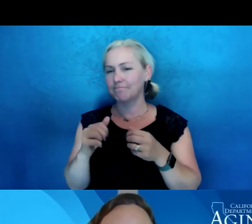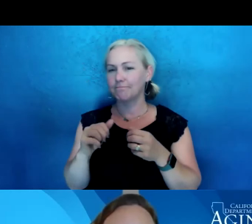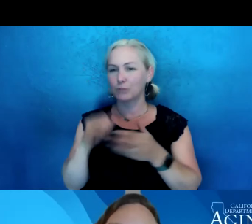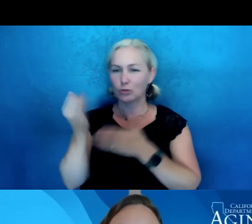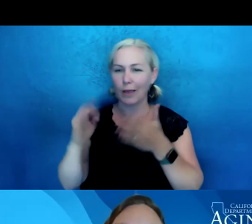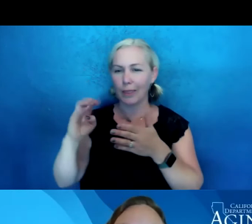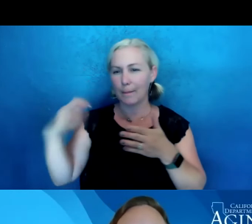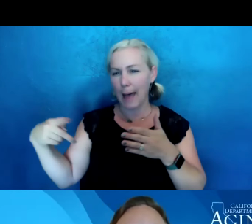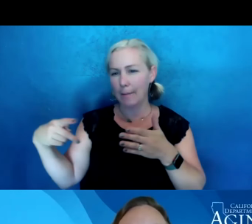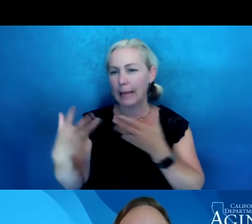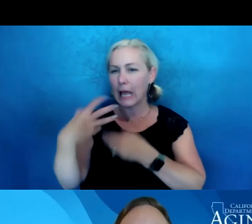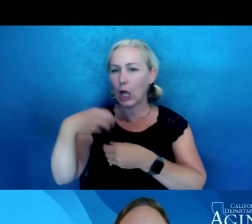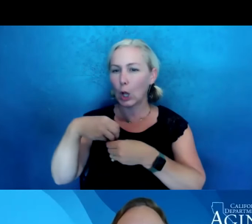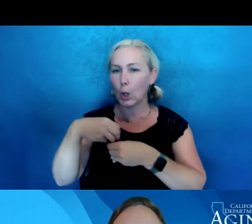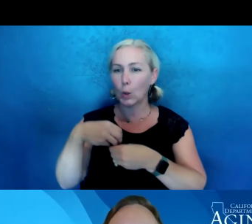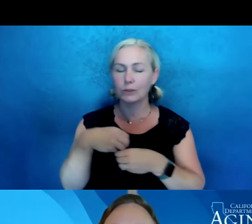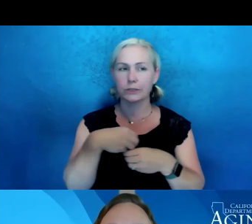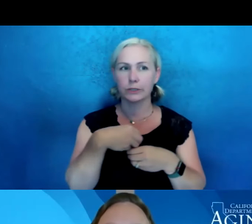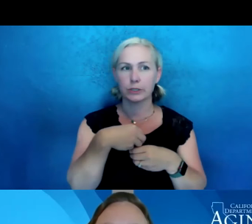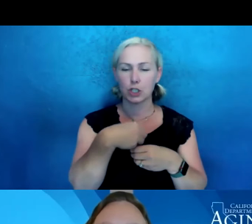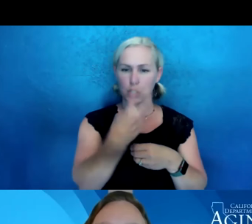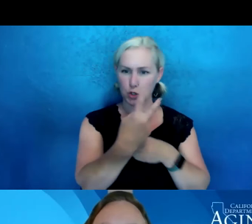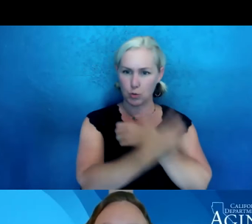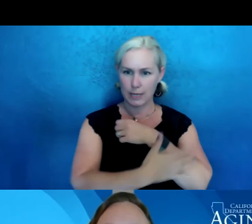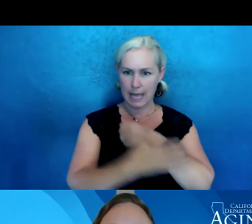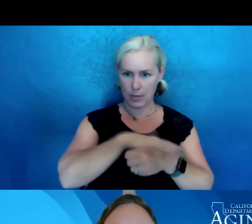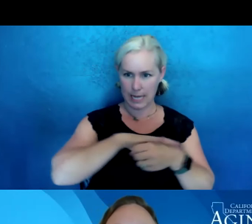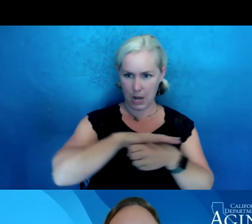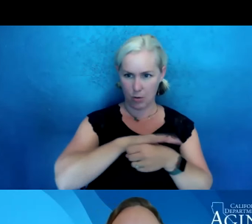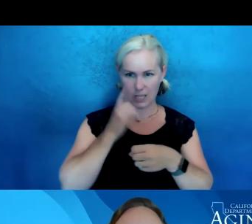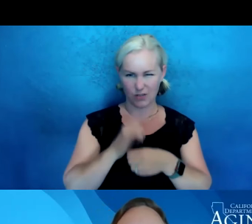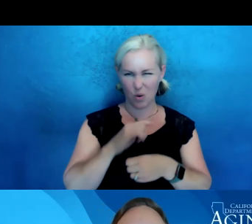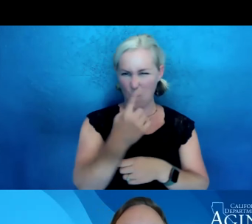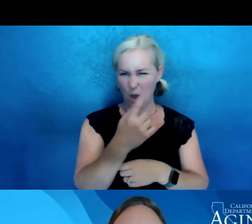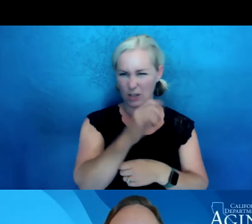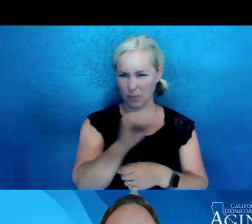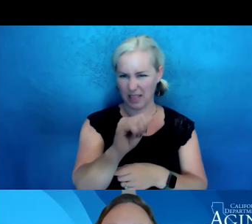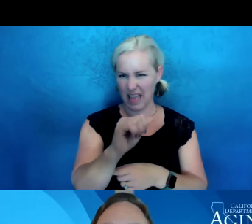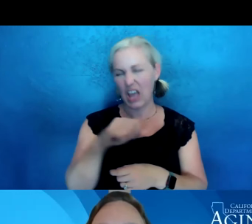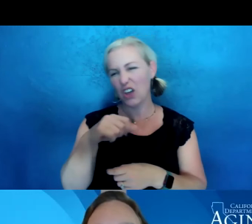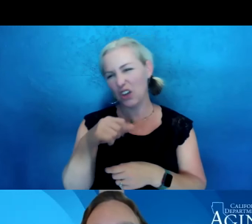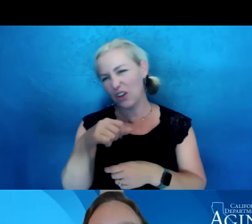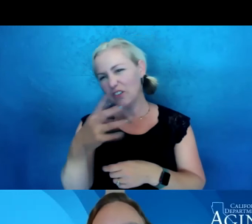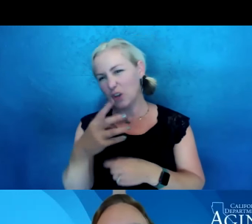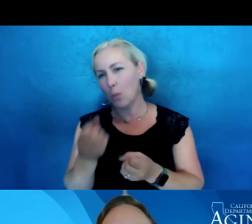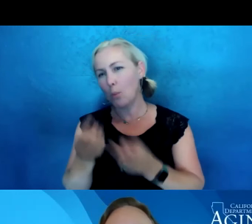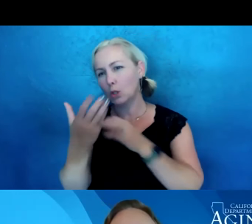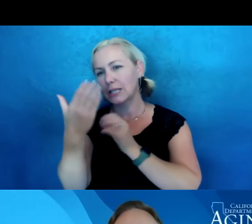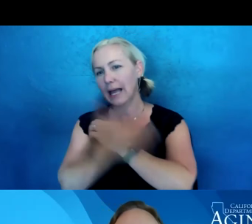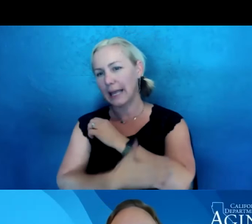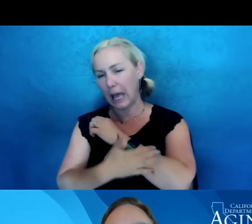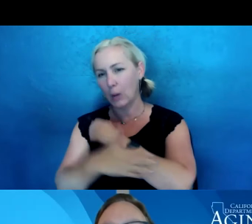includes 2 county areas for one AAA and a few multi-county. The Sacramento region